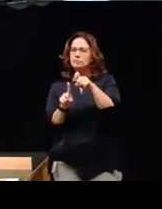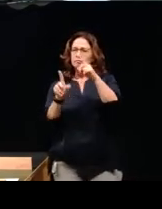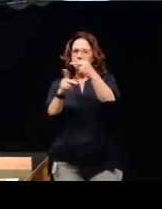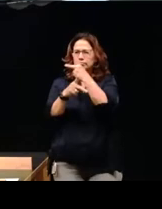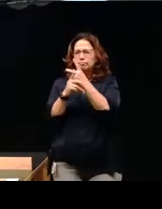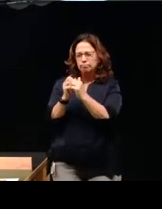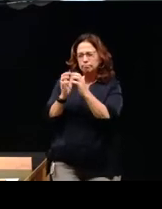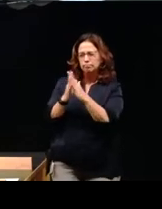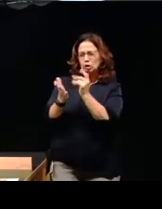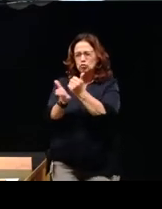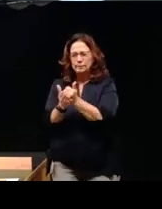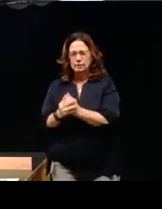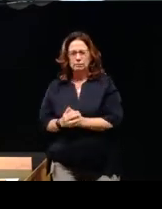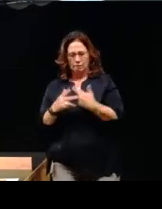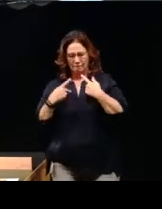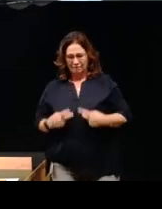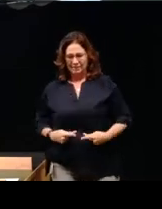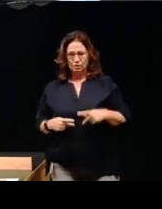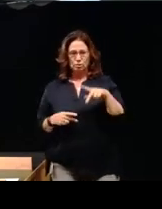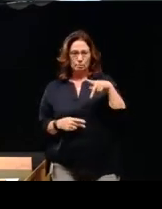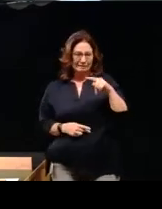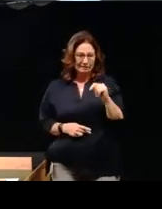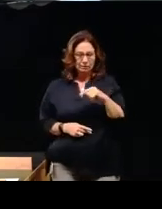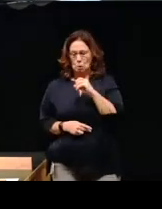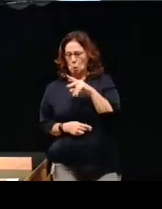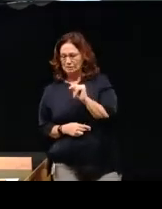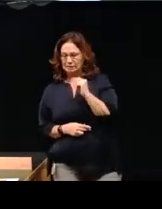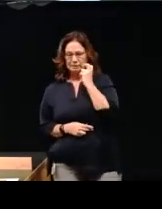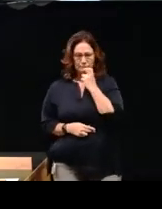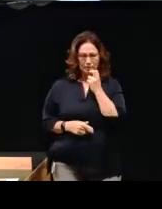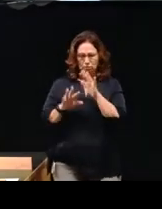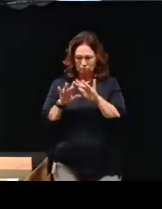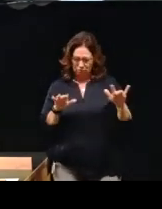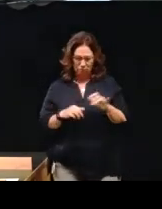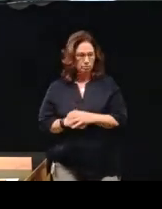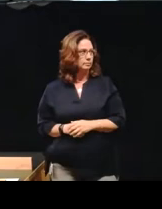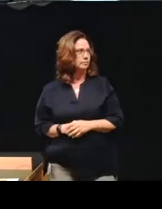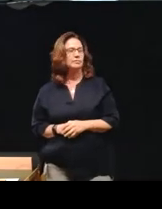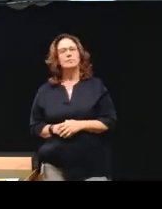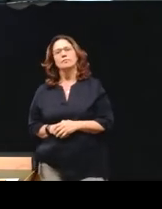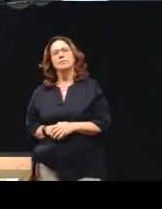in physical therapy, occupational therapy, and speech and language.